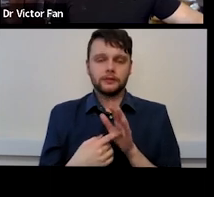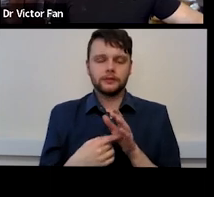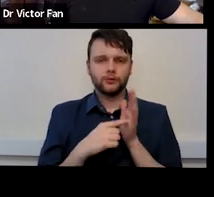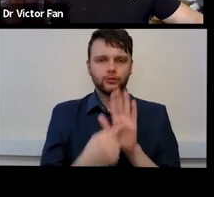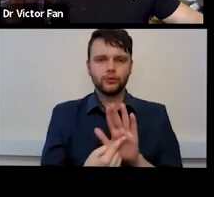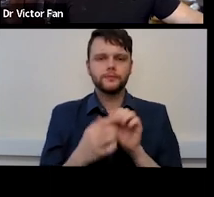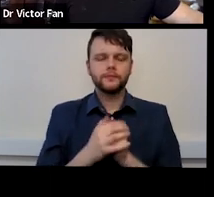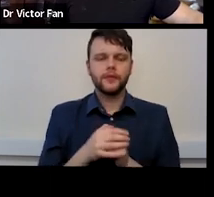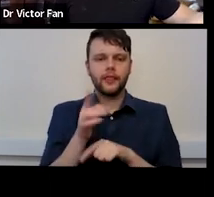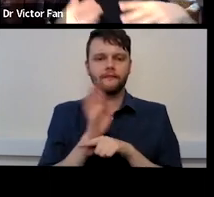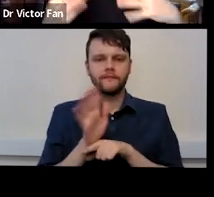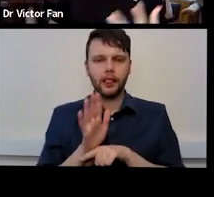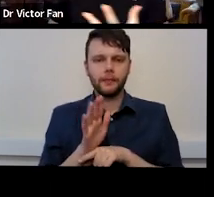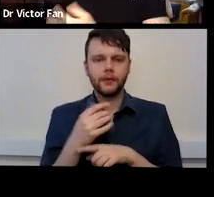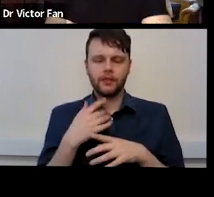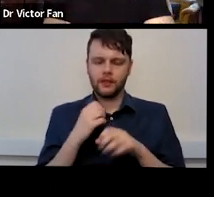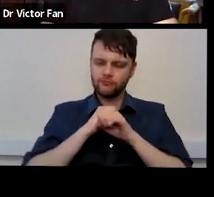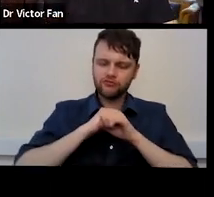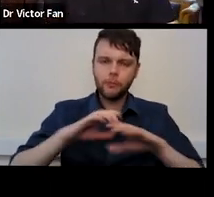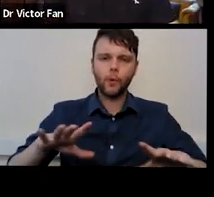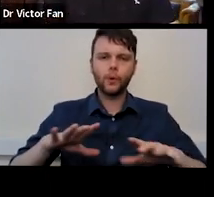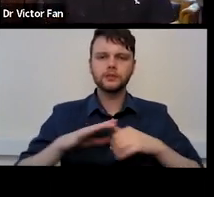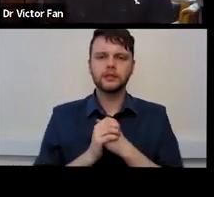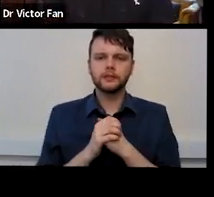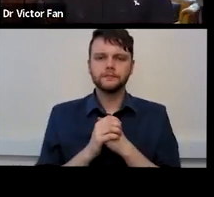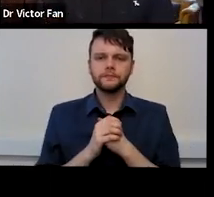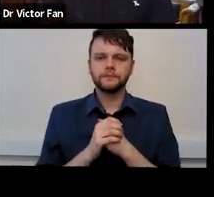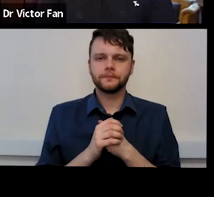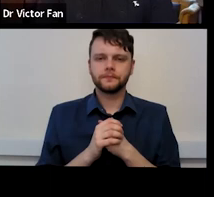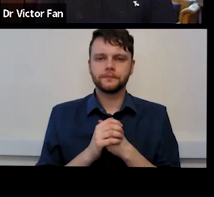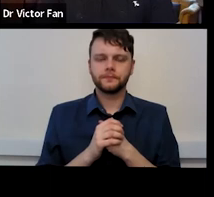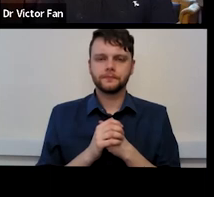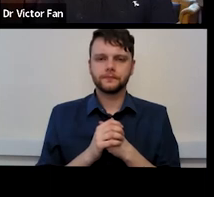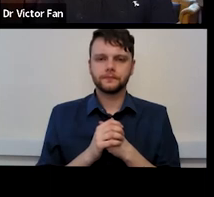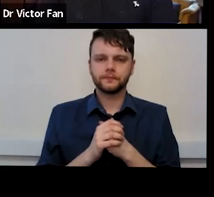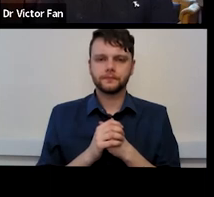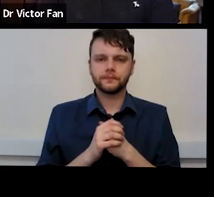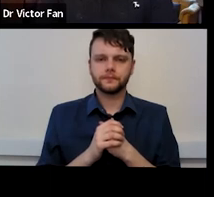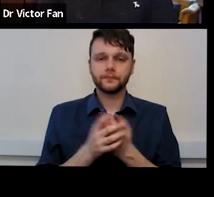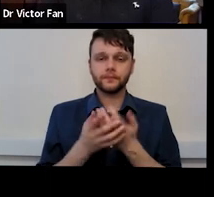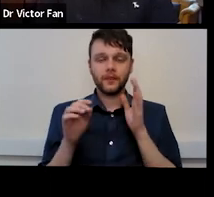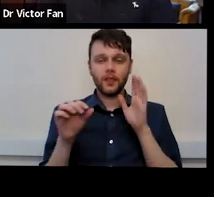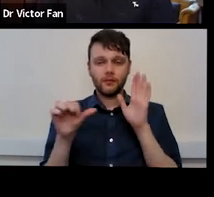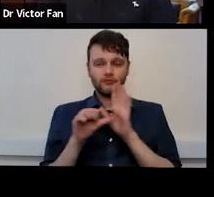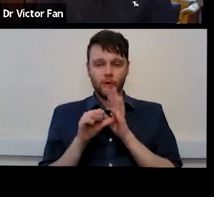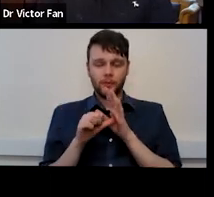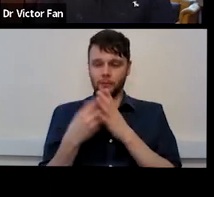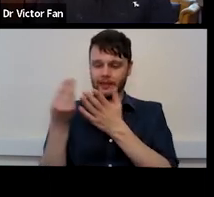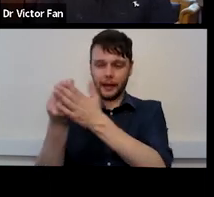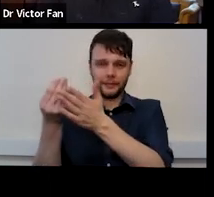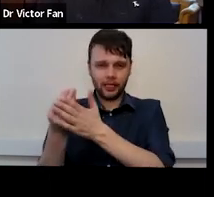film promotes the fact that the problems with capitalism could